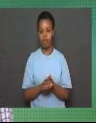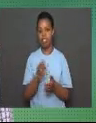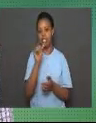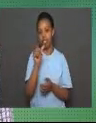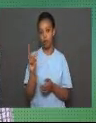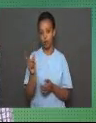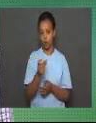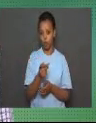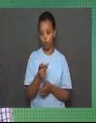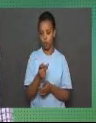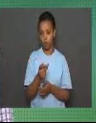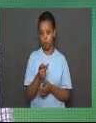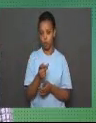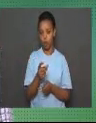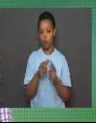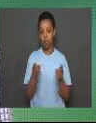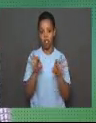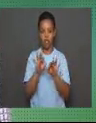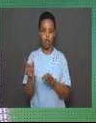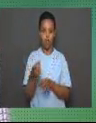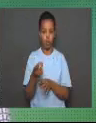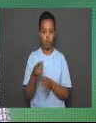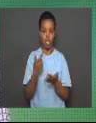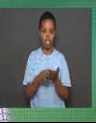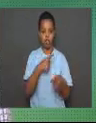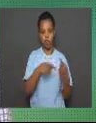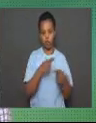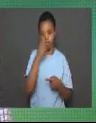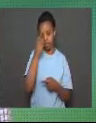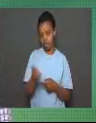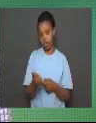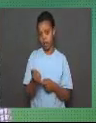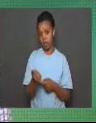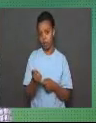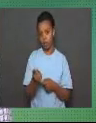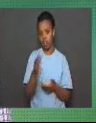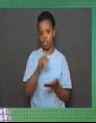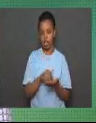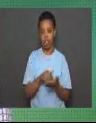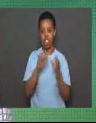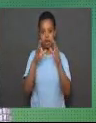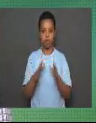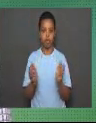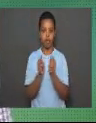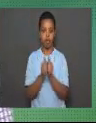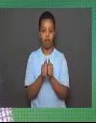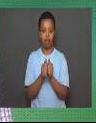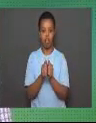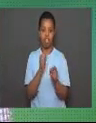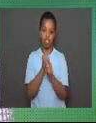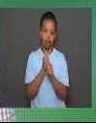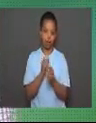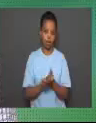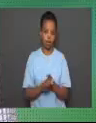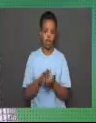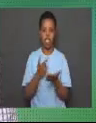few, so it is important to review this process again with teacher. This